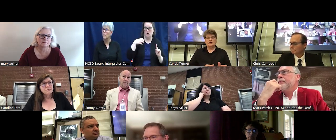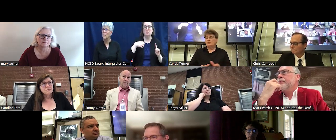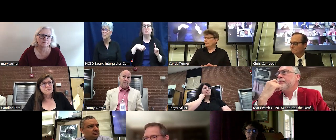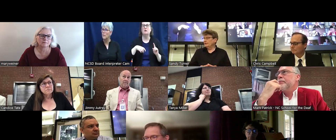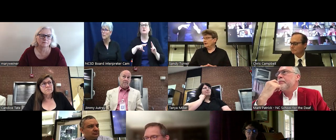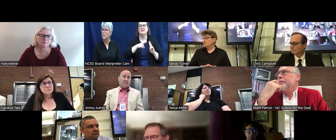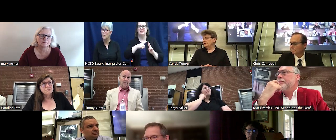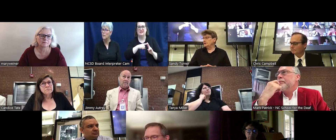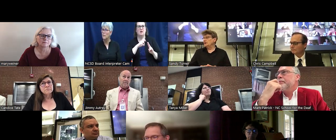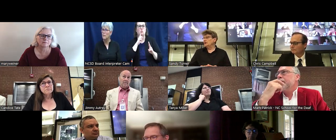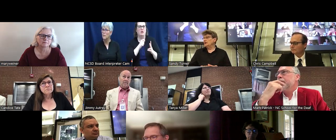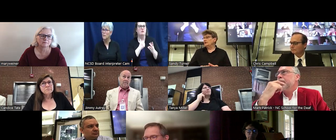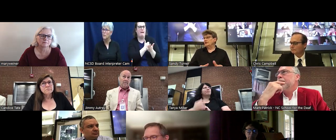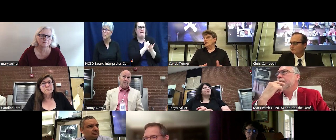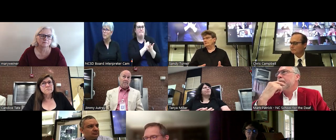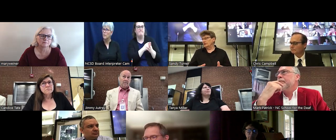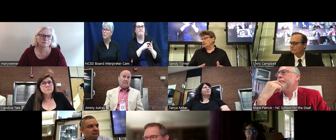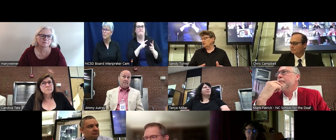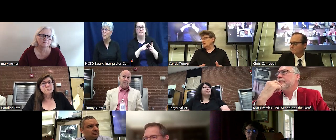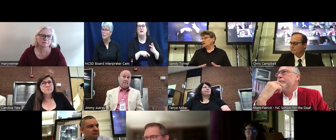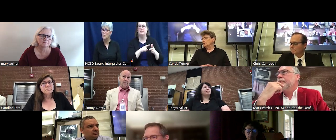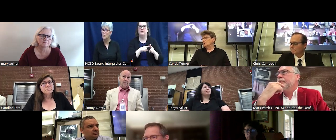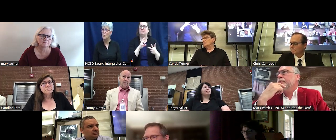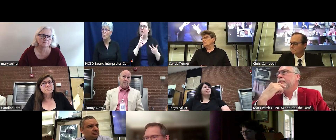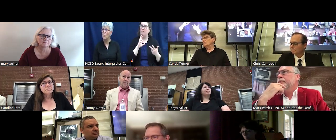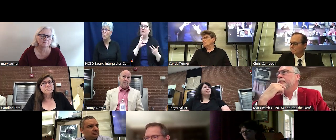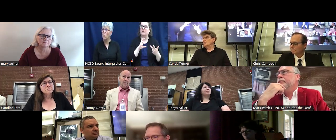will help on that committee, and then hopefully